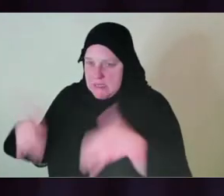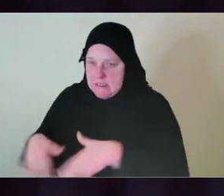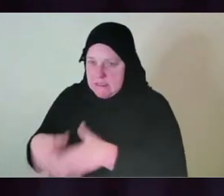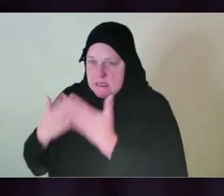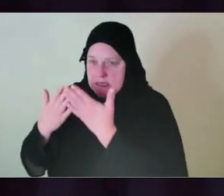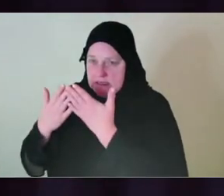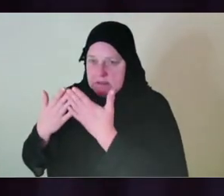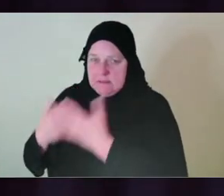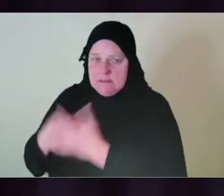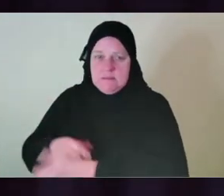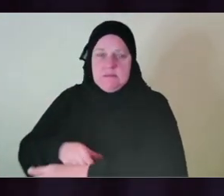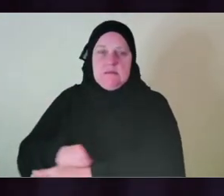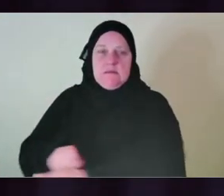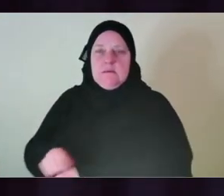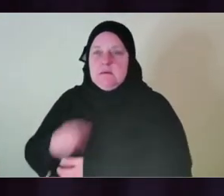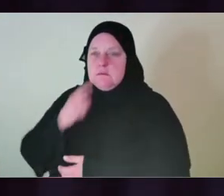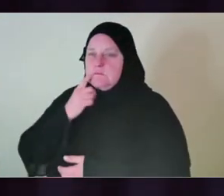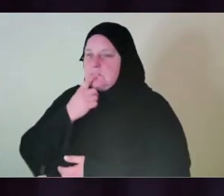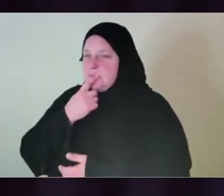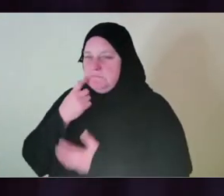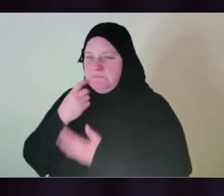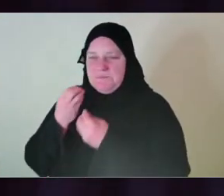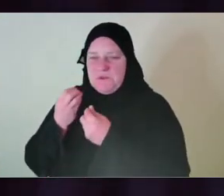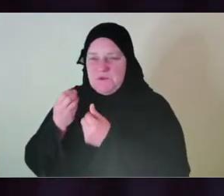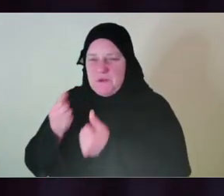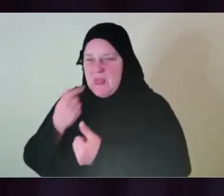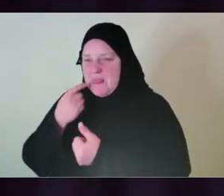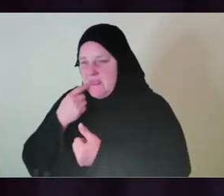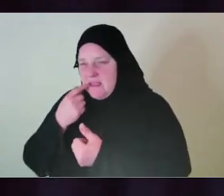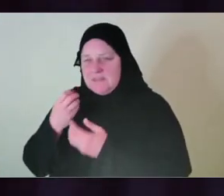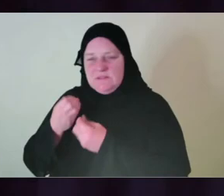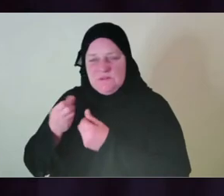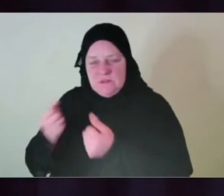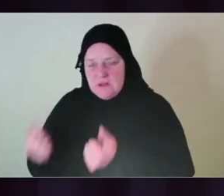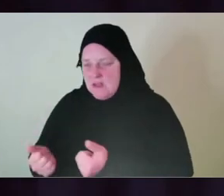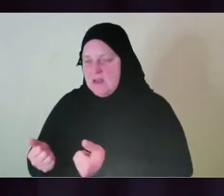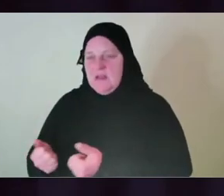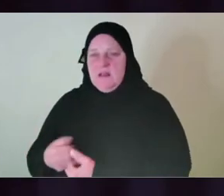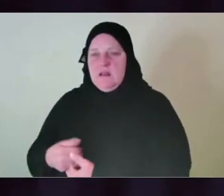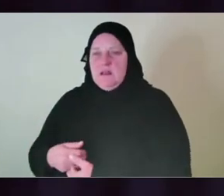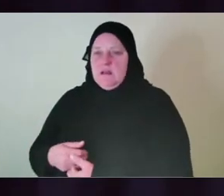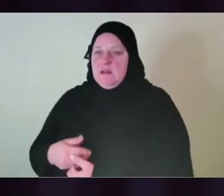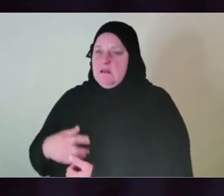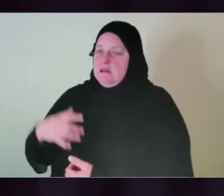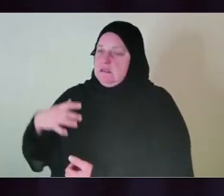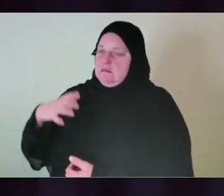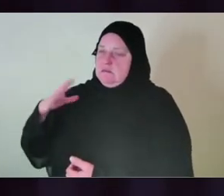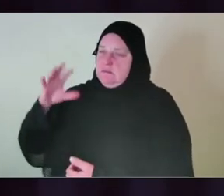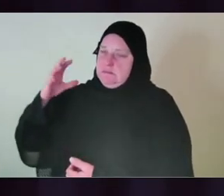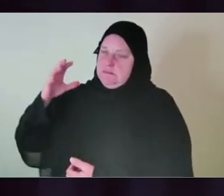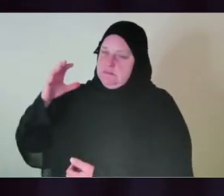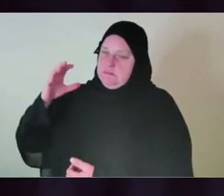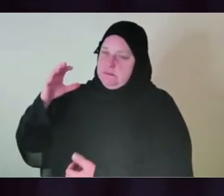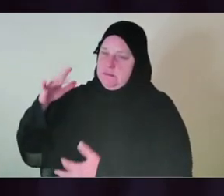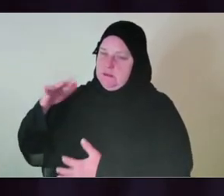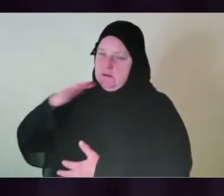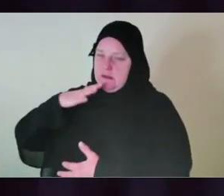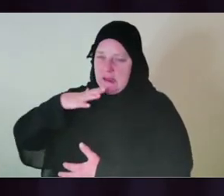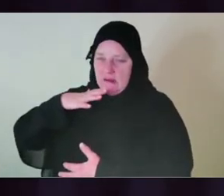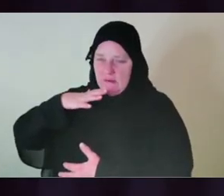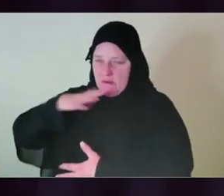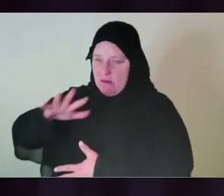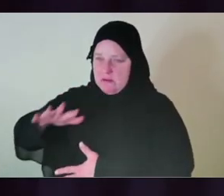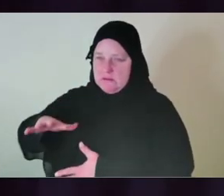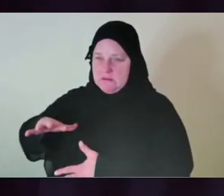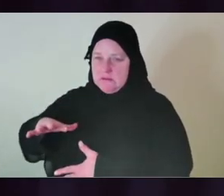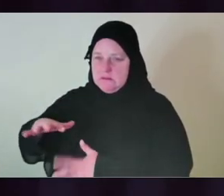His lips were dry, his tongue is dry. The heat of the desert is really affecting him. And any